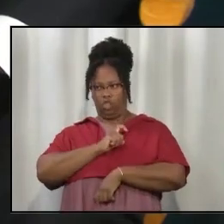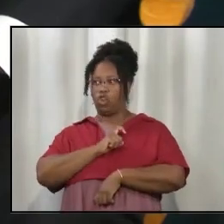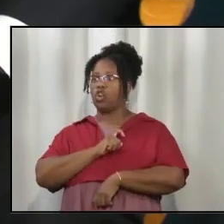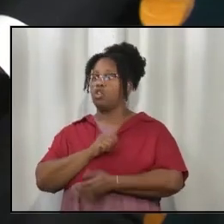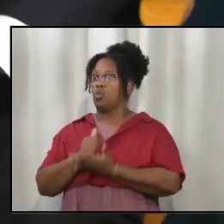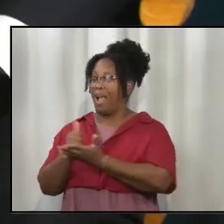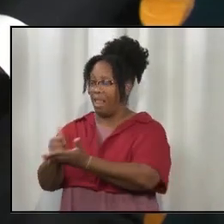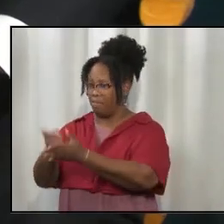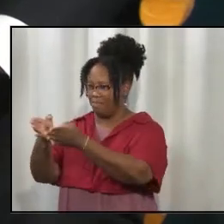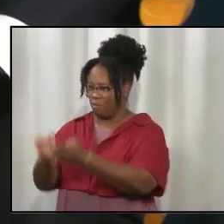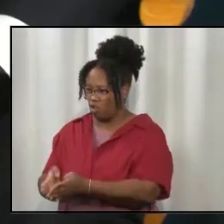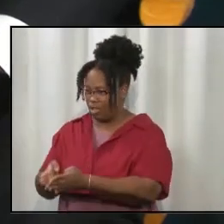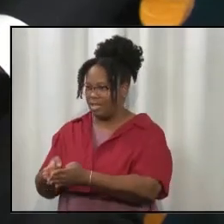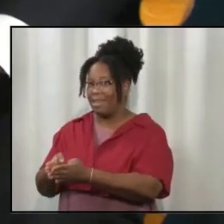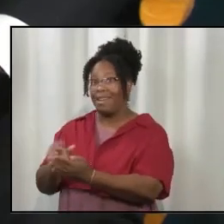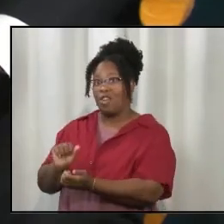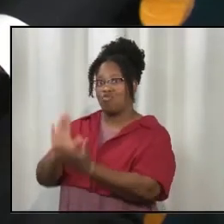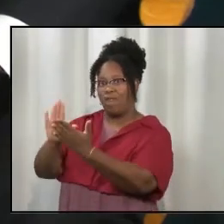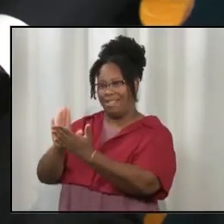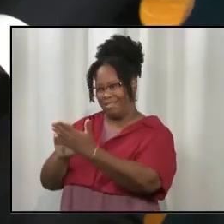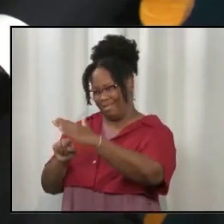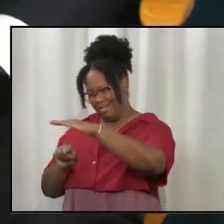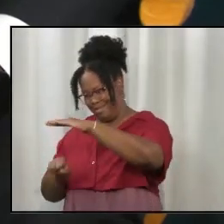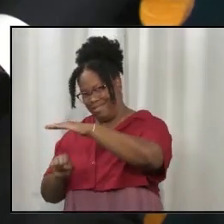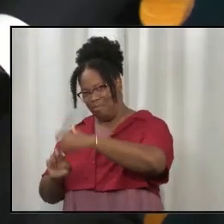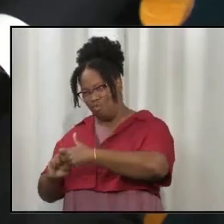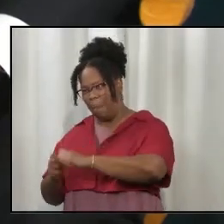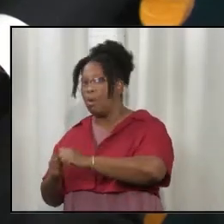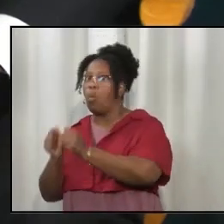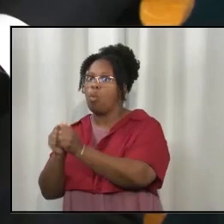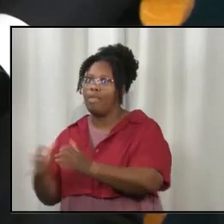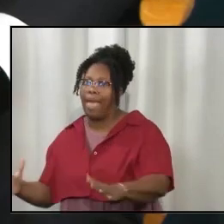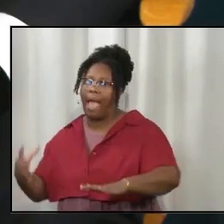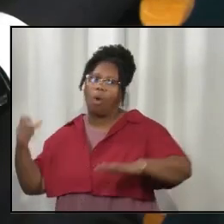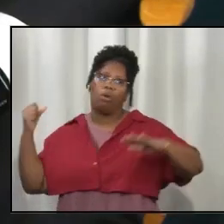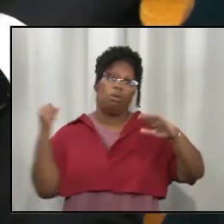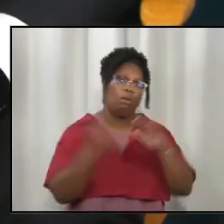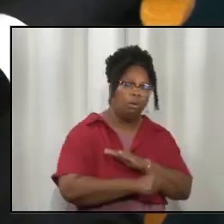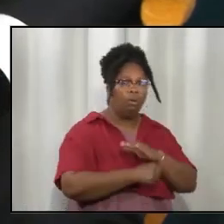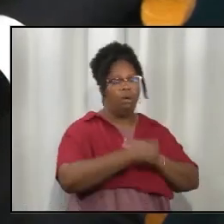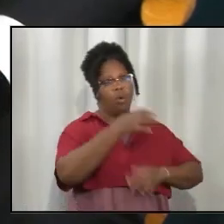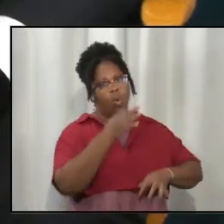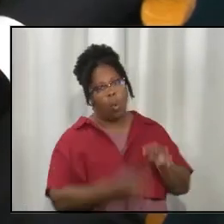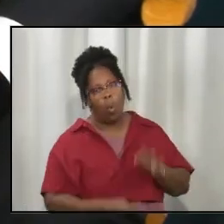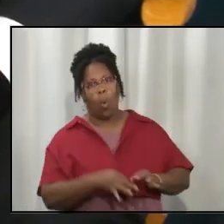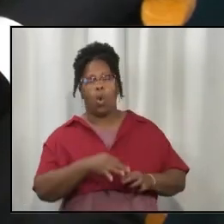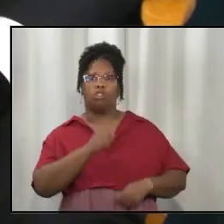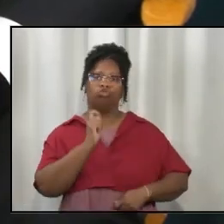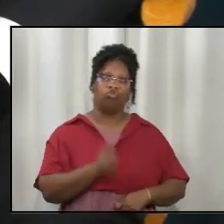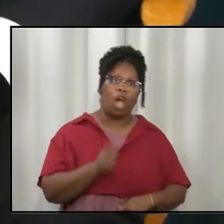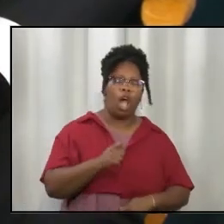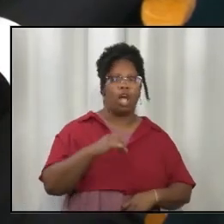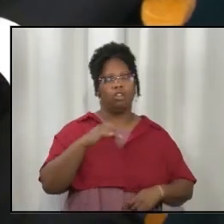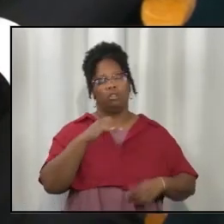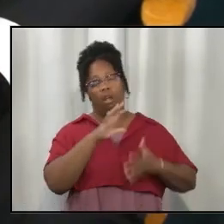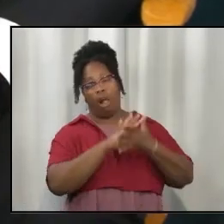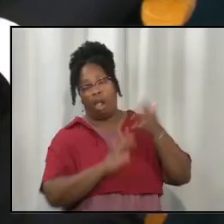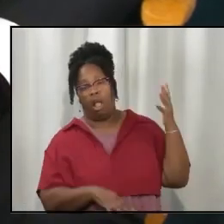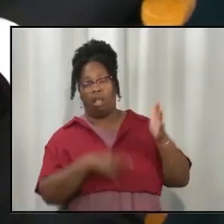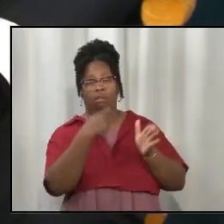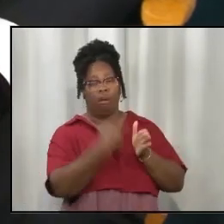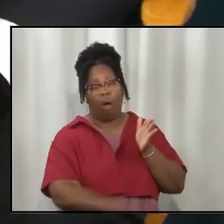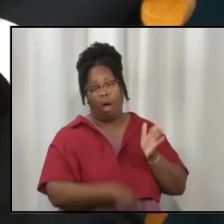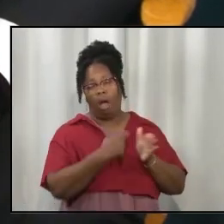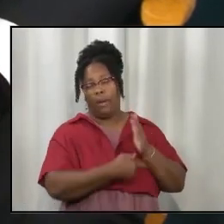underlying condition without having to send the case to court and get a judge involved and all the costs that follow from that. So if anybody wants